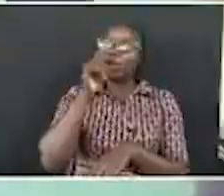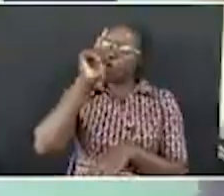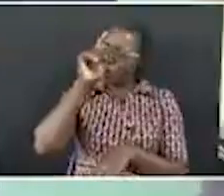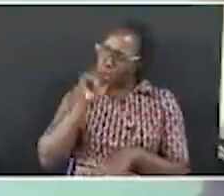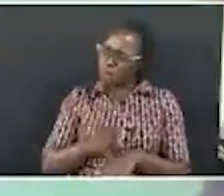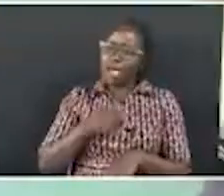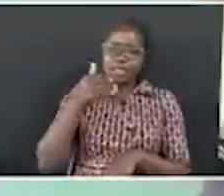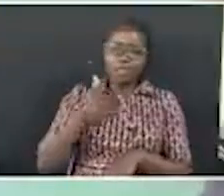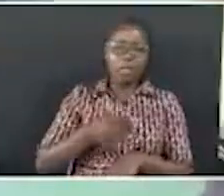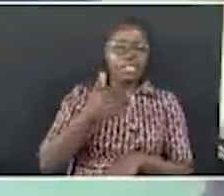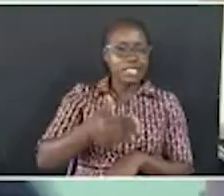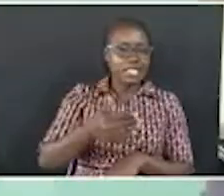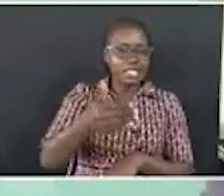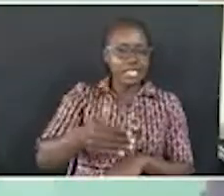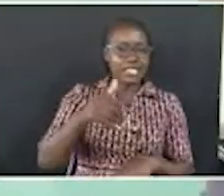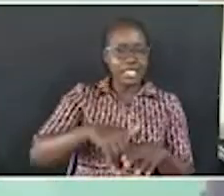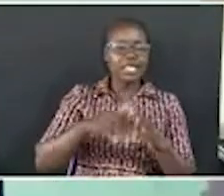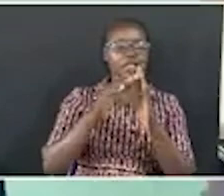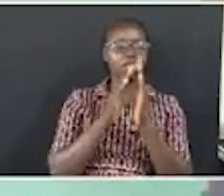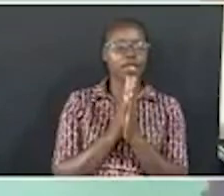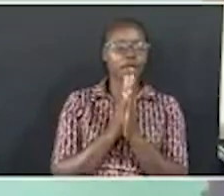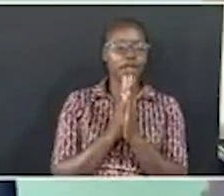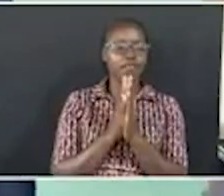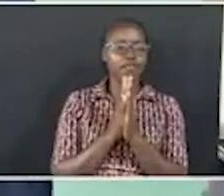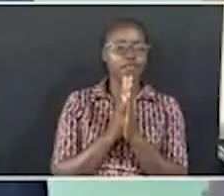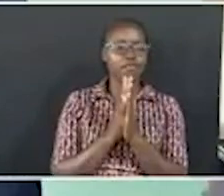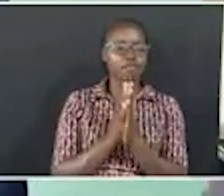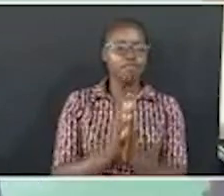must persist in prayer.